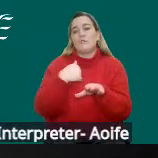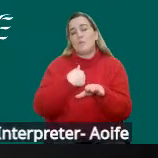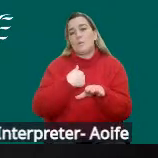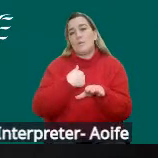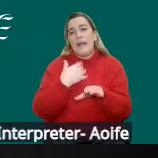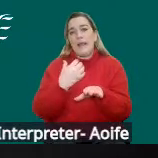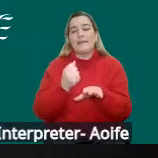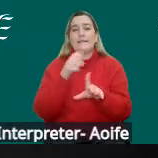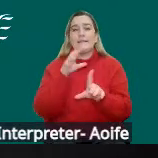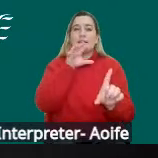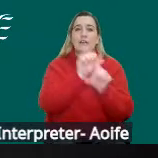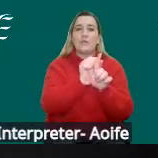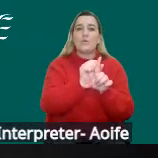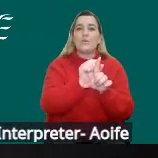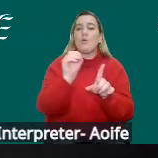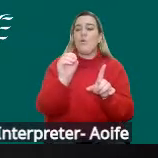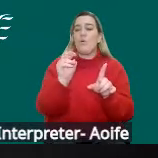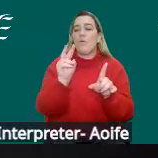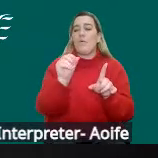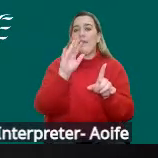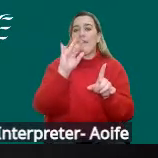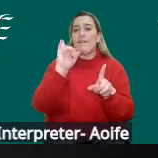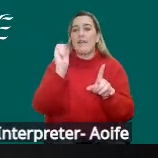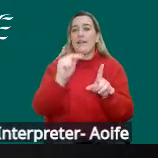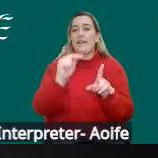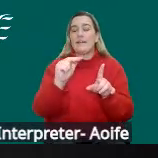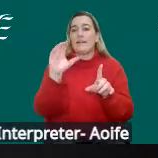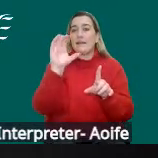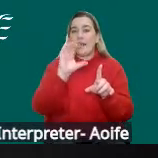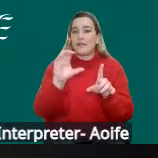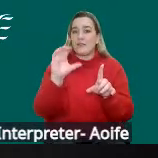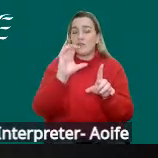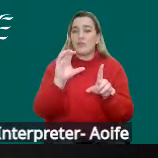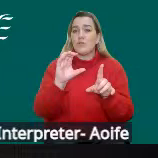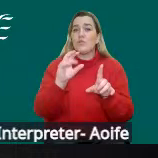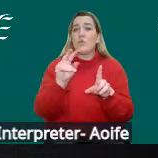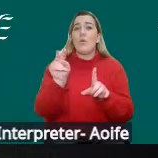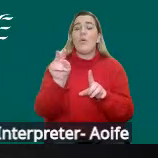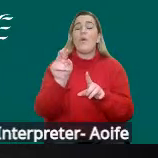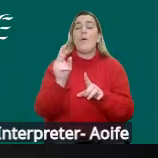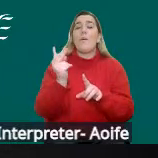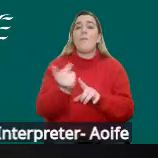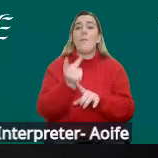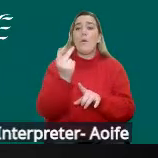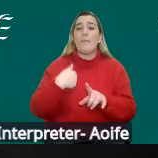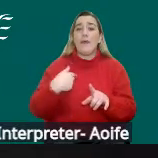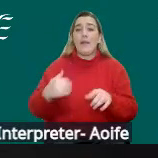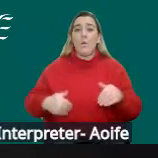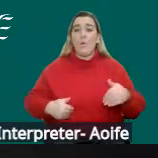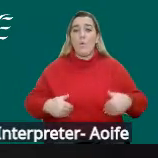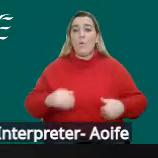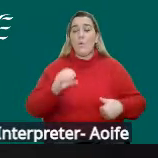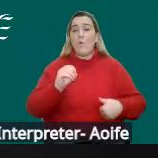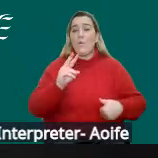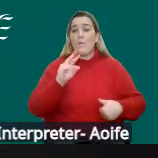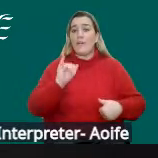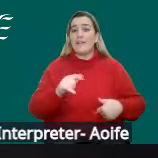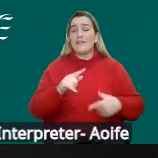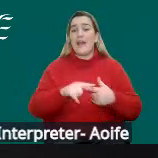a diagnosis of ovarian cancer. So I had both my ovaries and my womb removed.